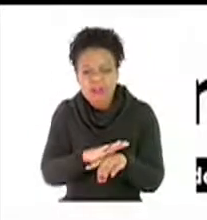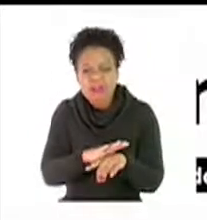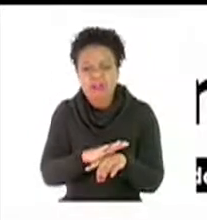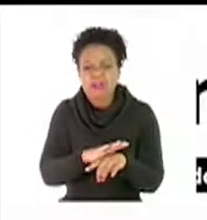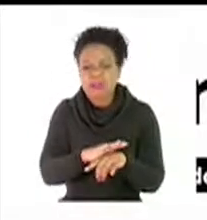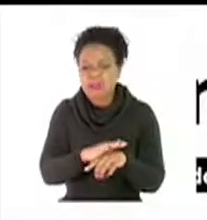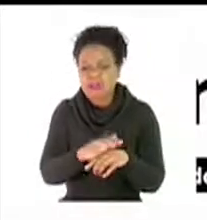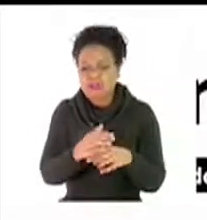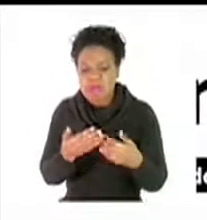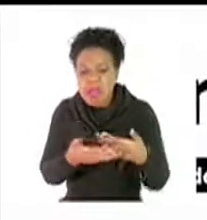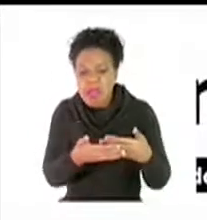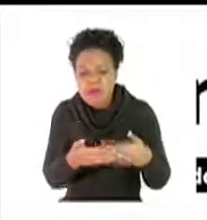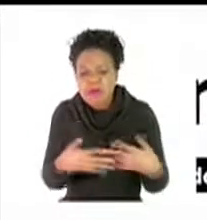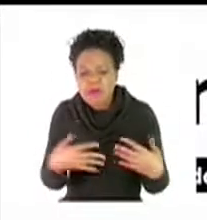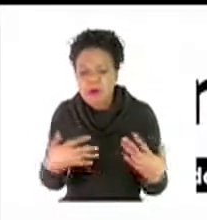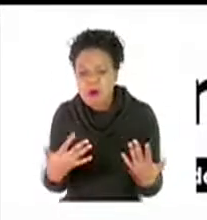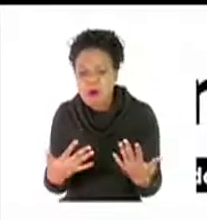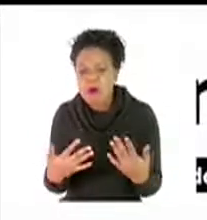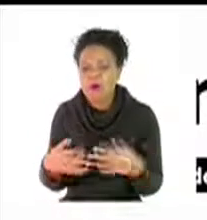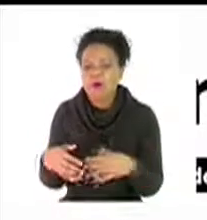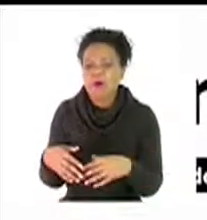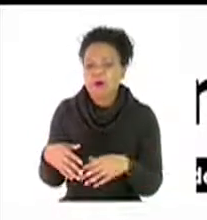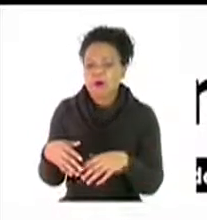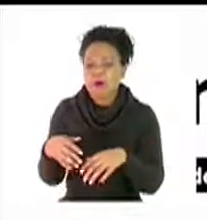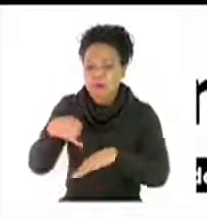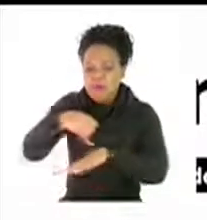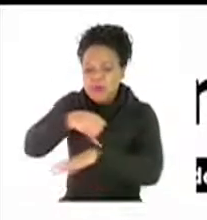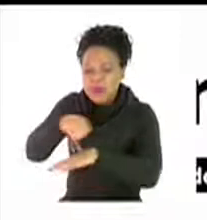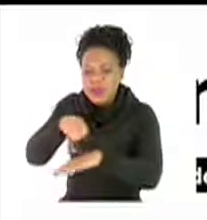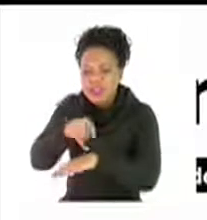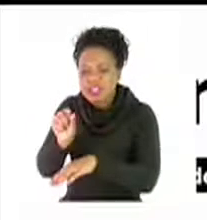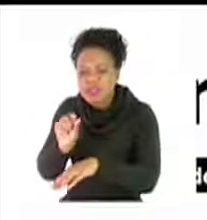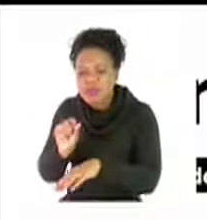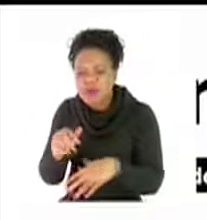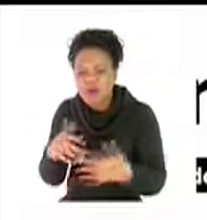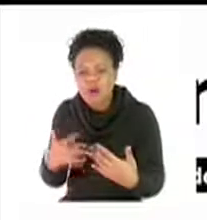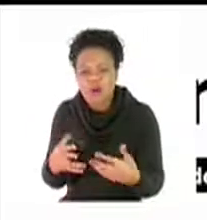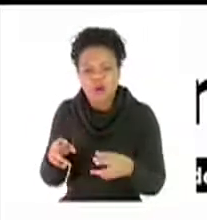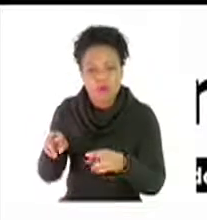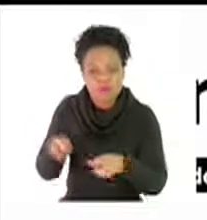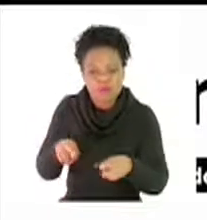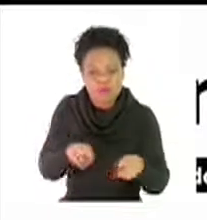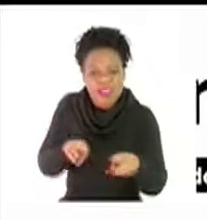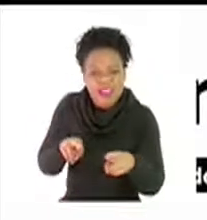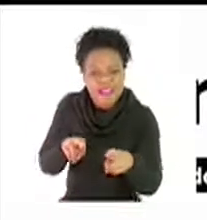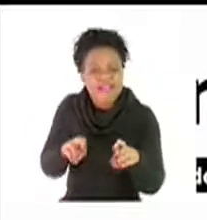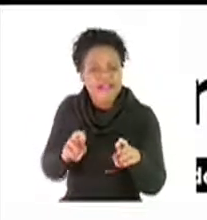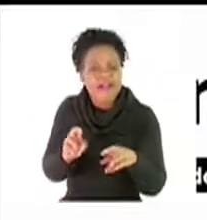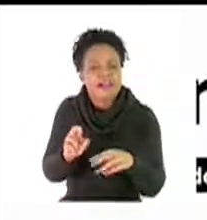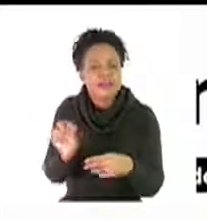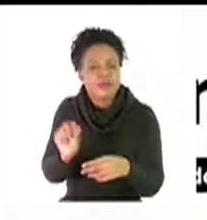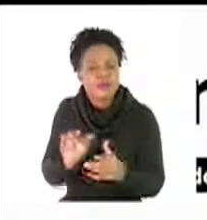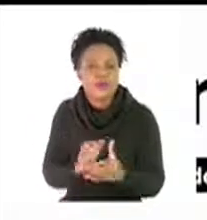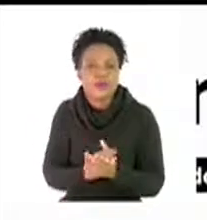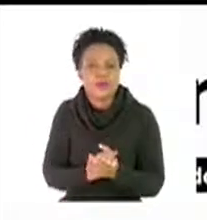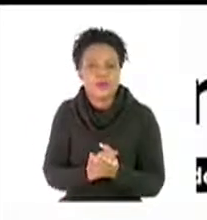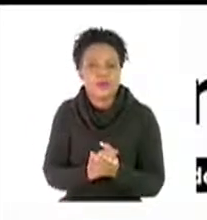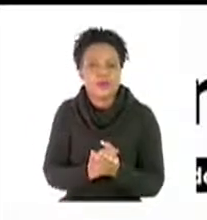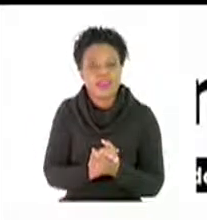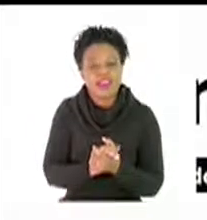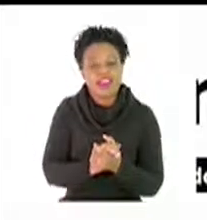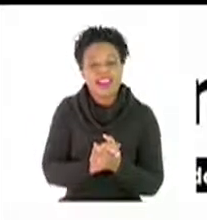river, Okavango River, a small Okavango is called a